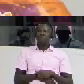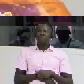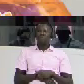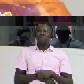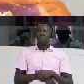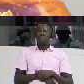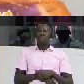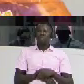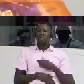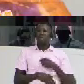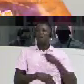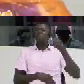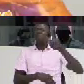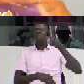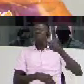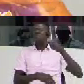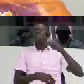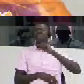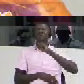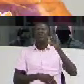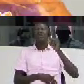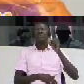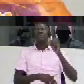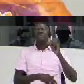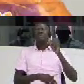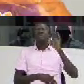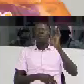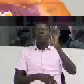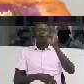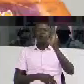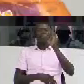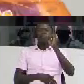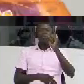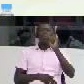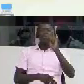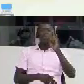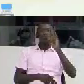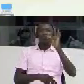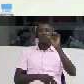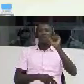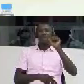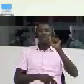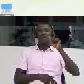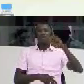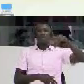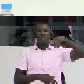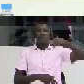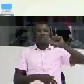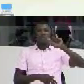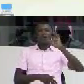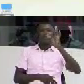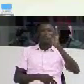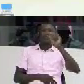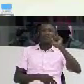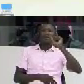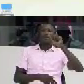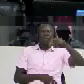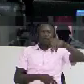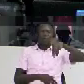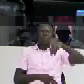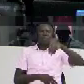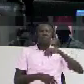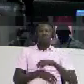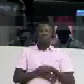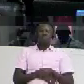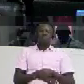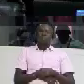Futa. In a village. Matam. In a place called Matam. Do you remember the year you